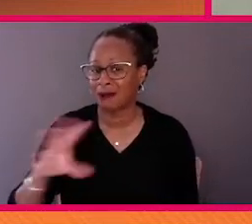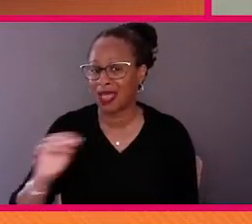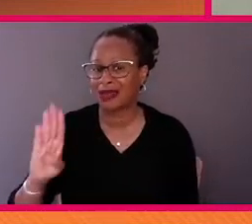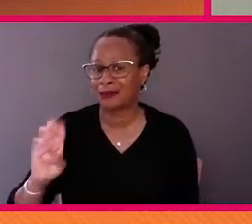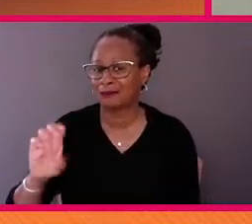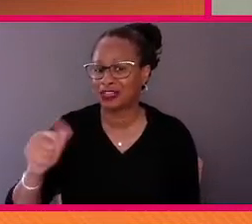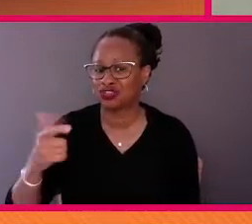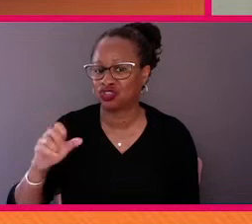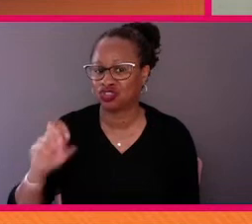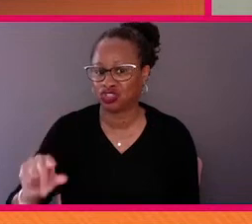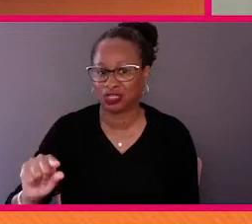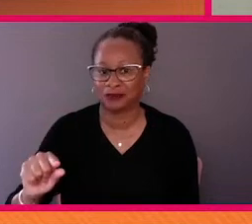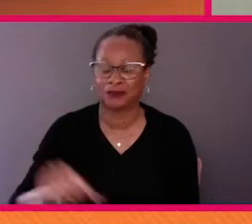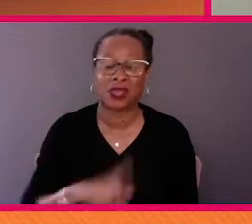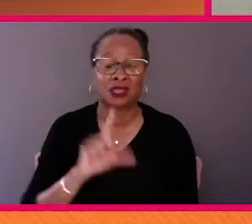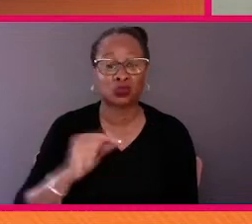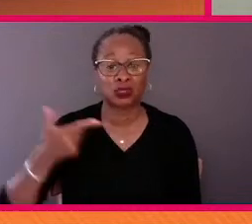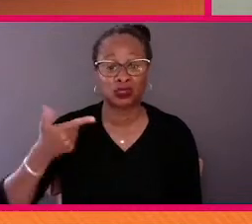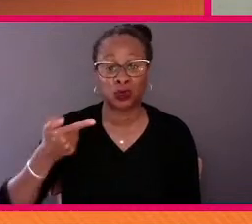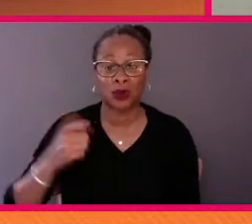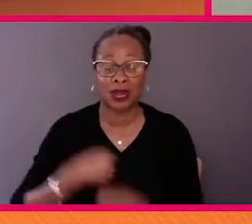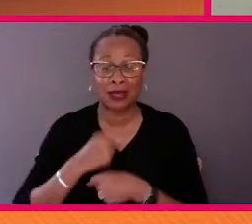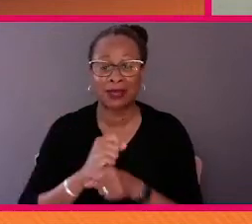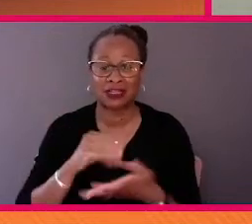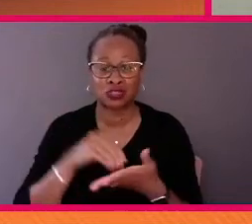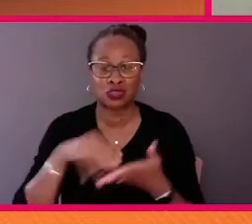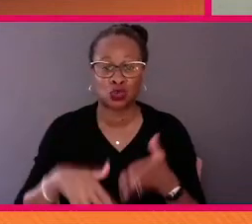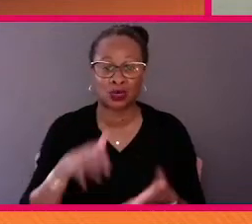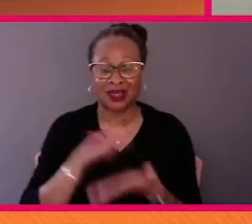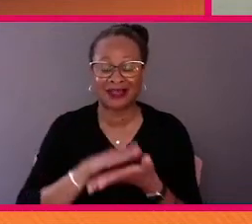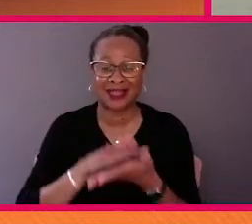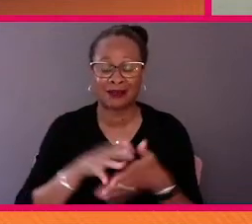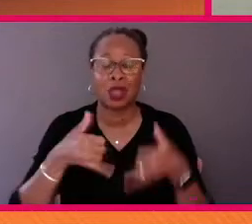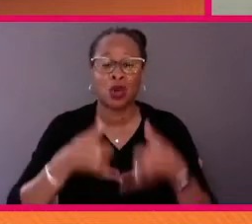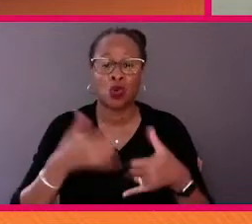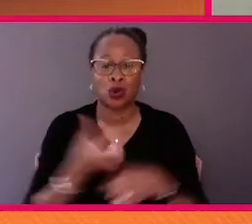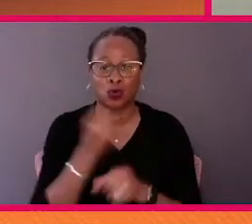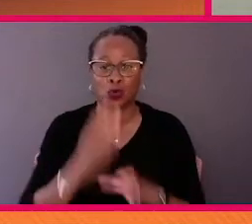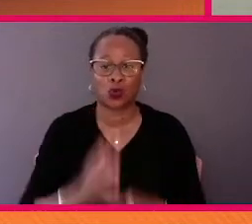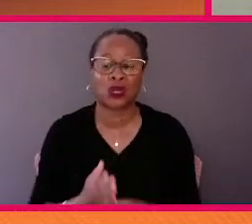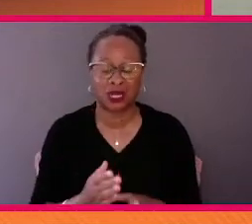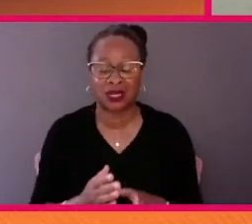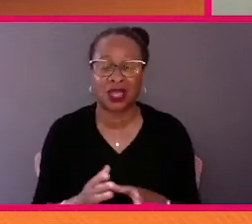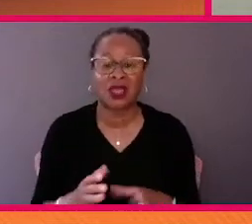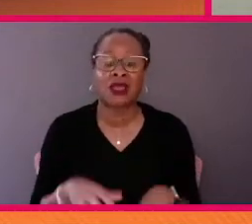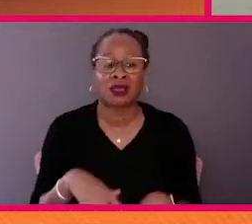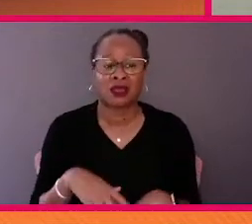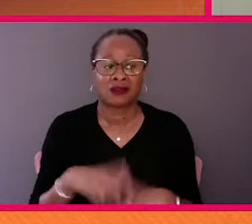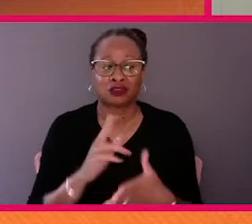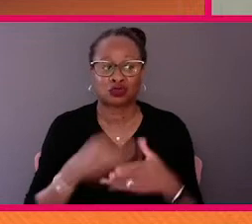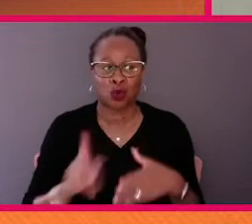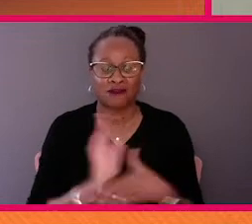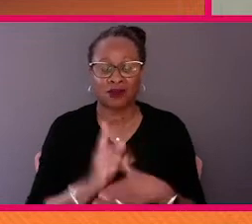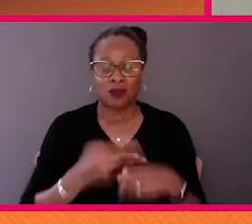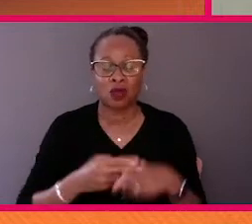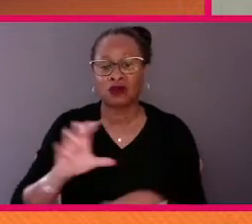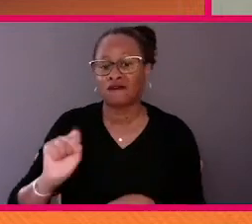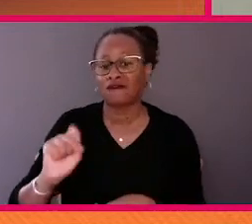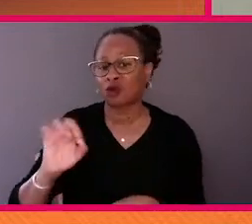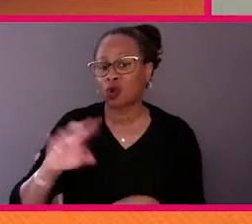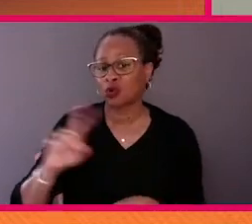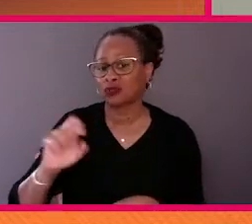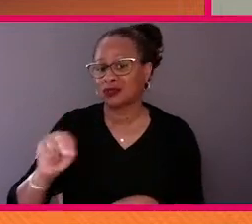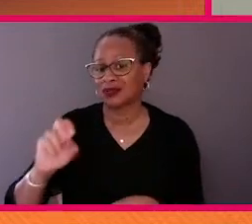2021, Chow made a Student Academy Award-winning short film, Frozen Out. His latest film, Here